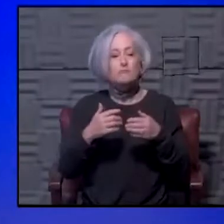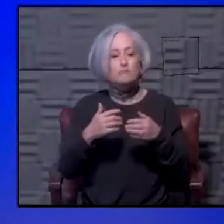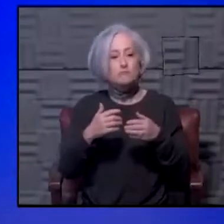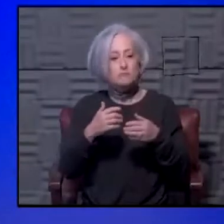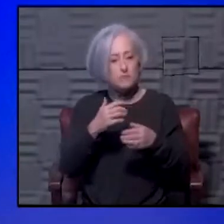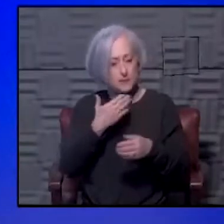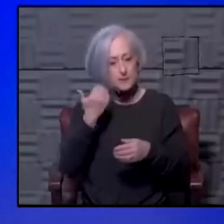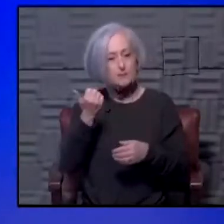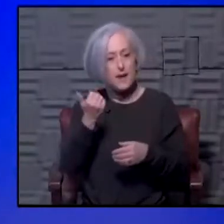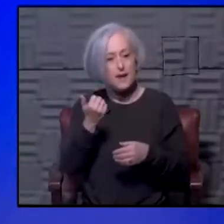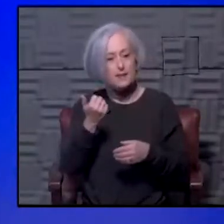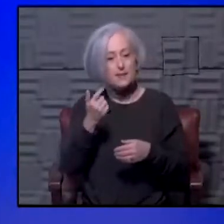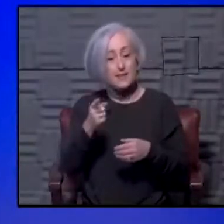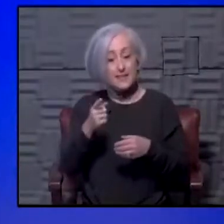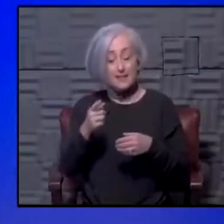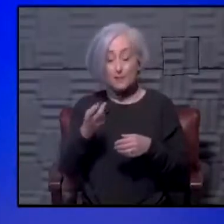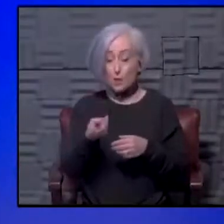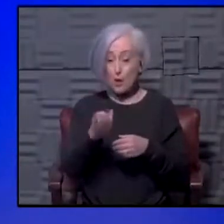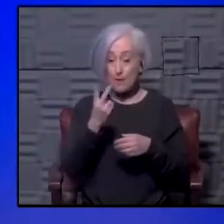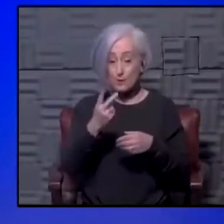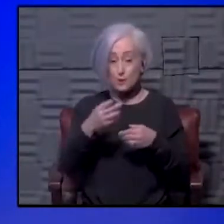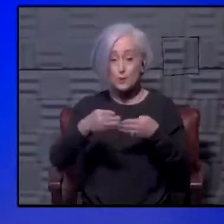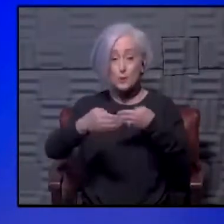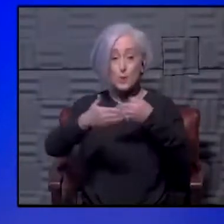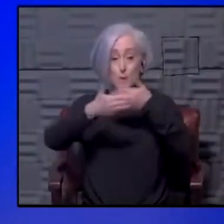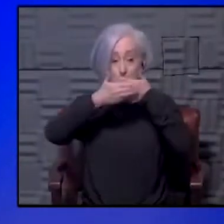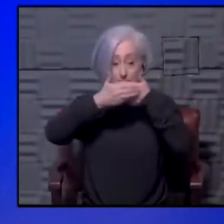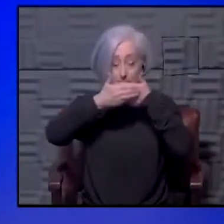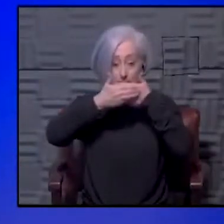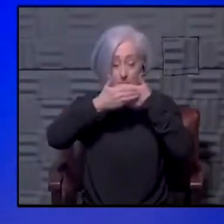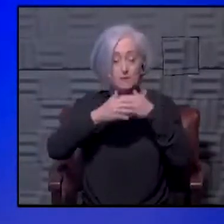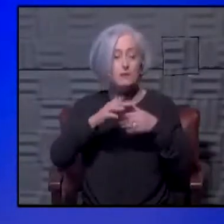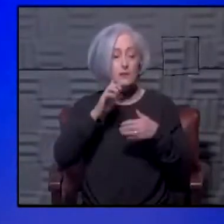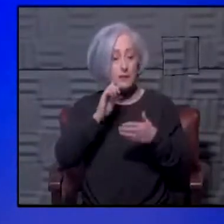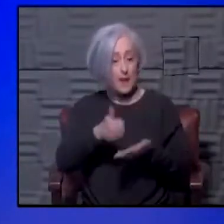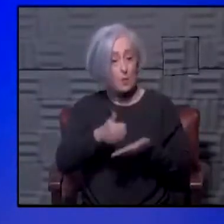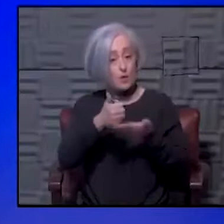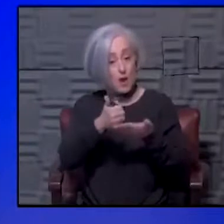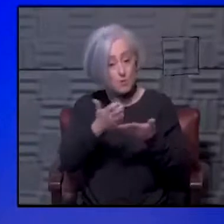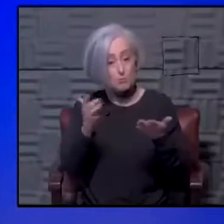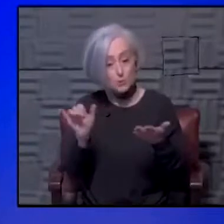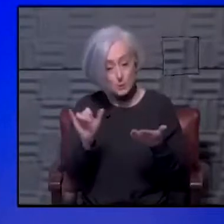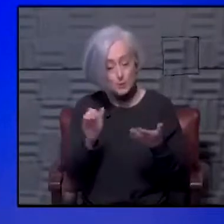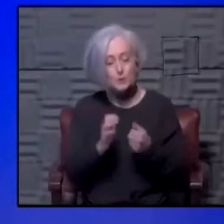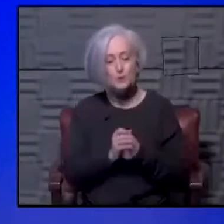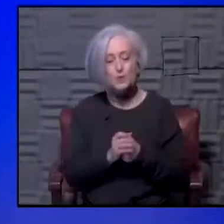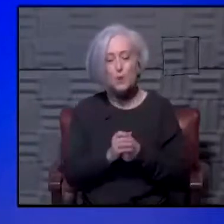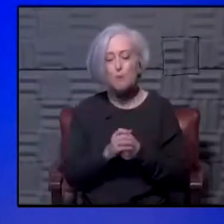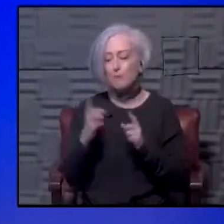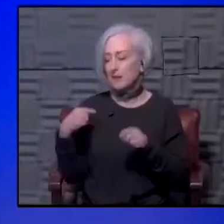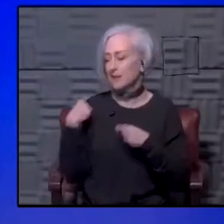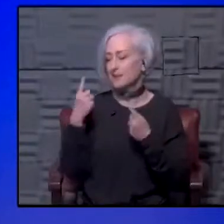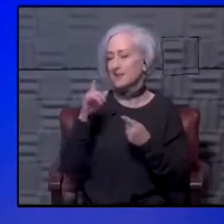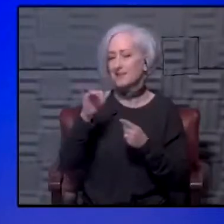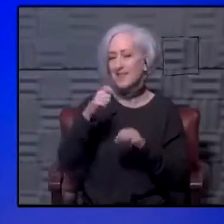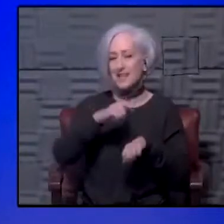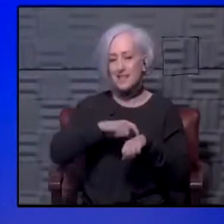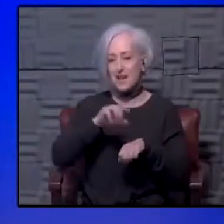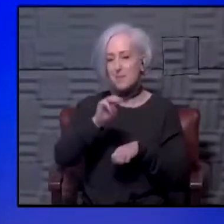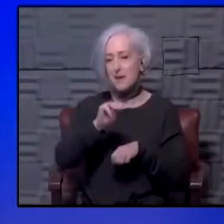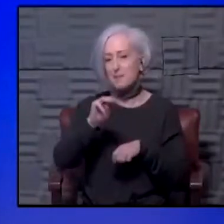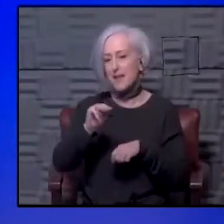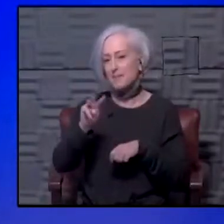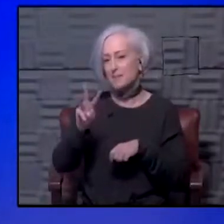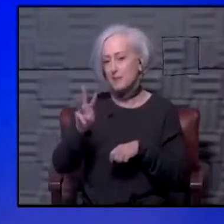in his words, it makes common sense that would also add to that. Since that time, we have had a really good published article in MMWR,